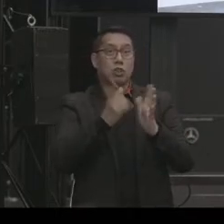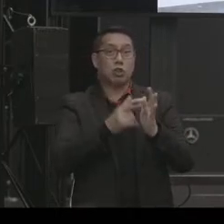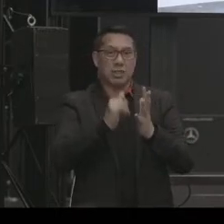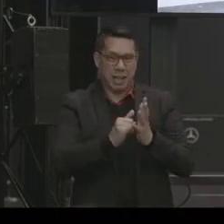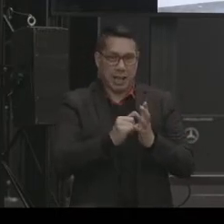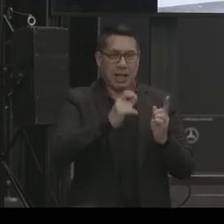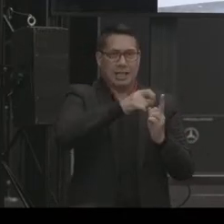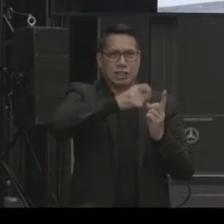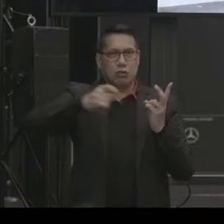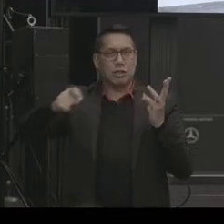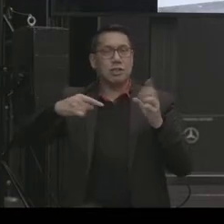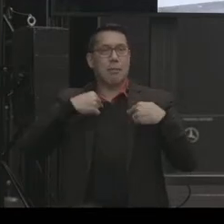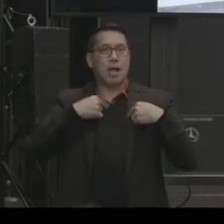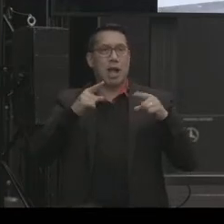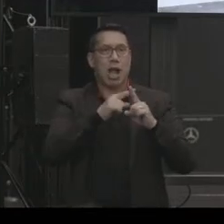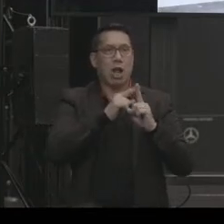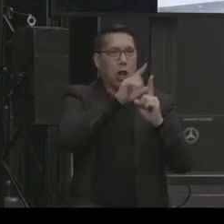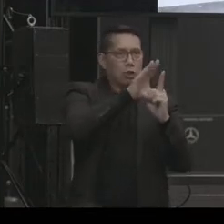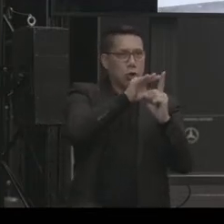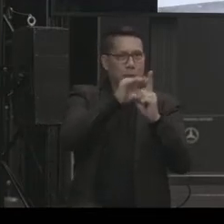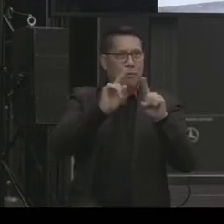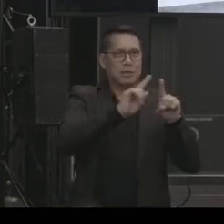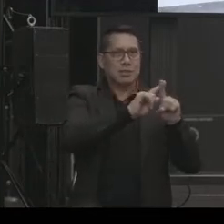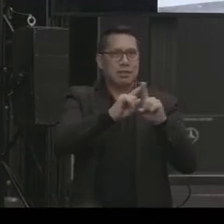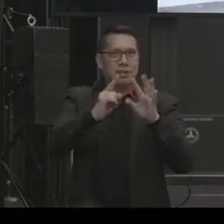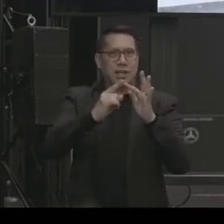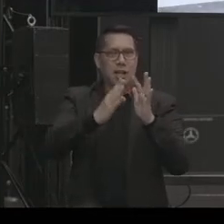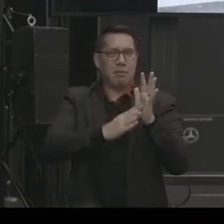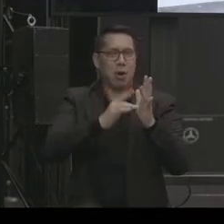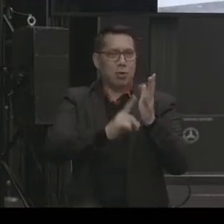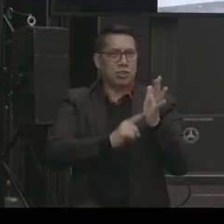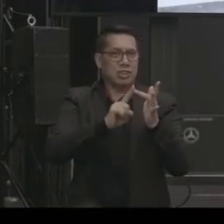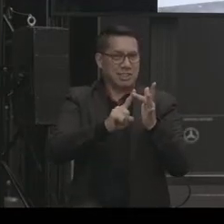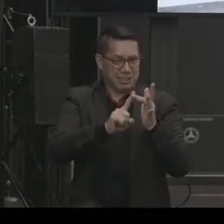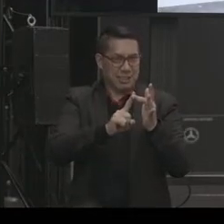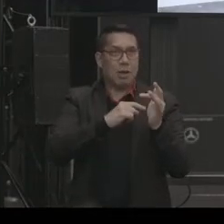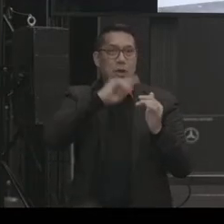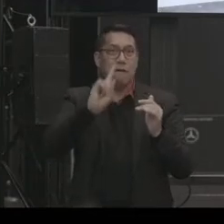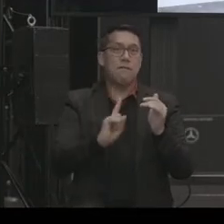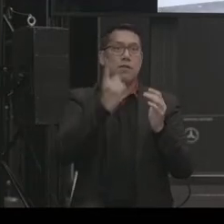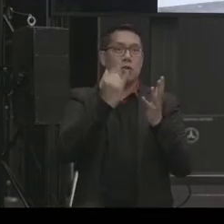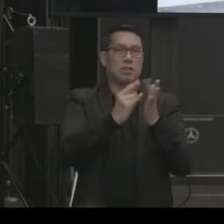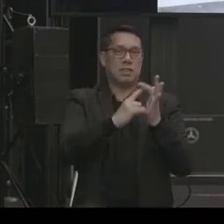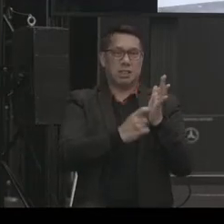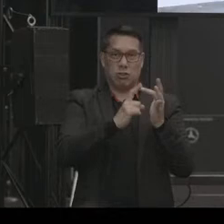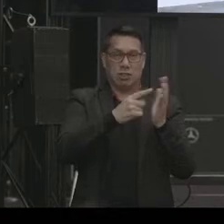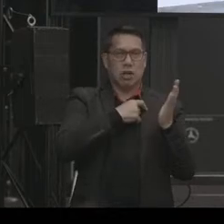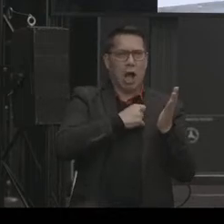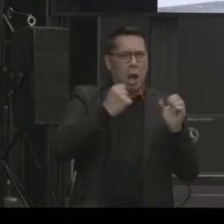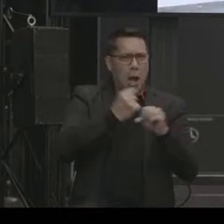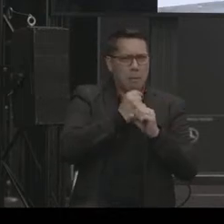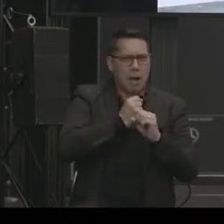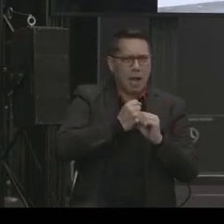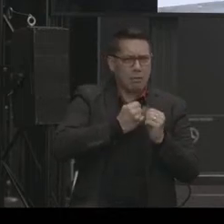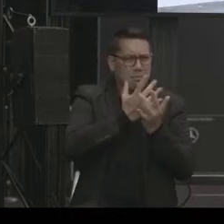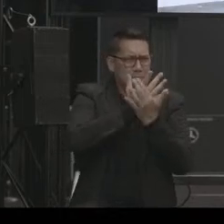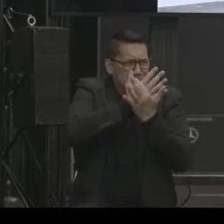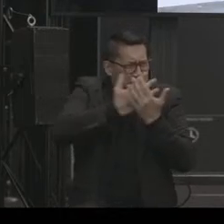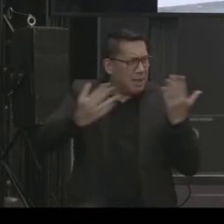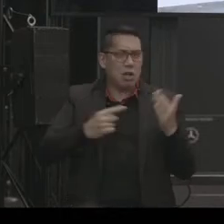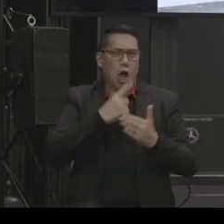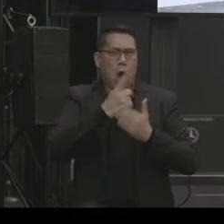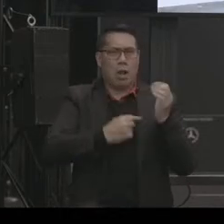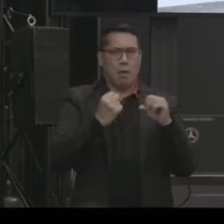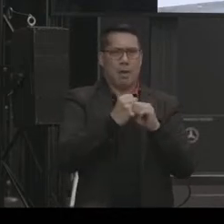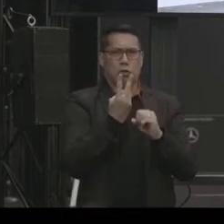is me imitating emojis. And this will be series one because there's thousands of them. I only did, I think, 200.